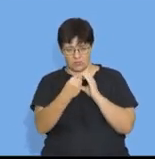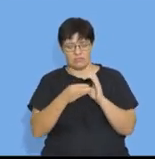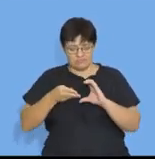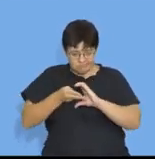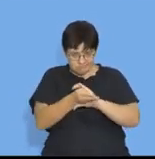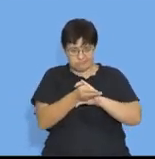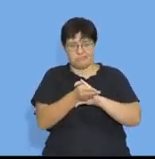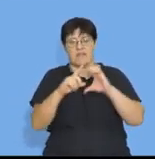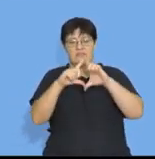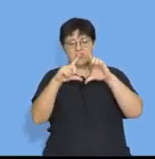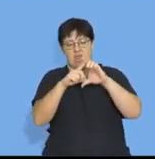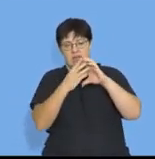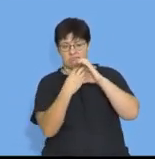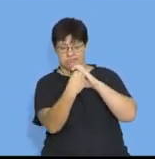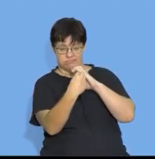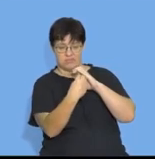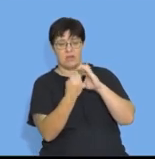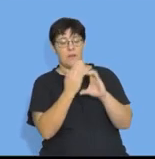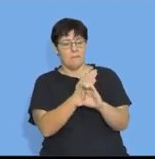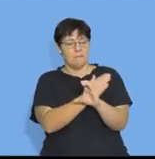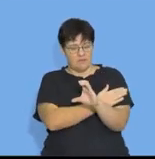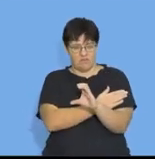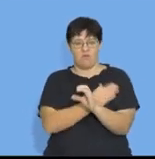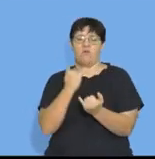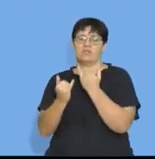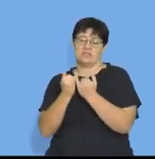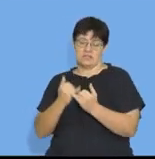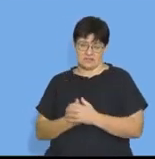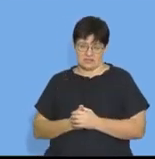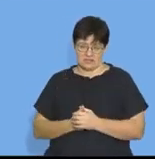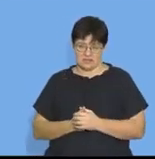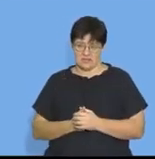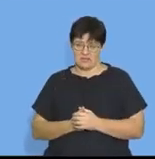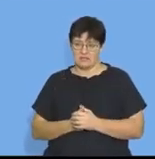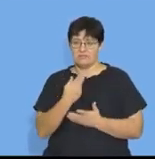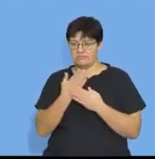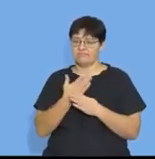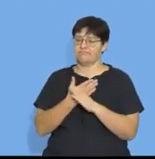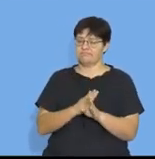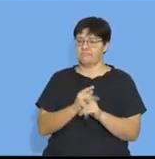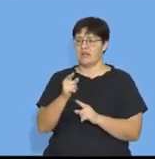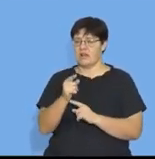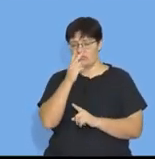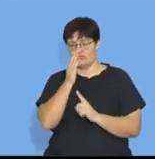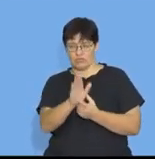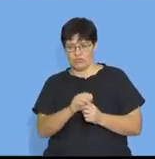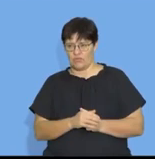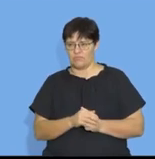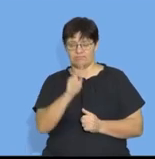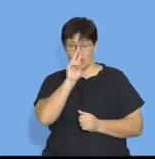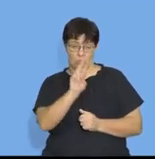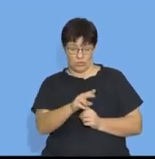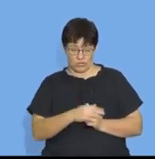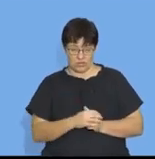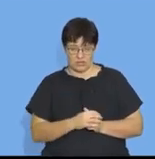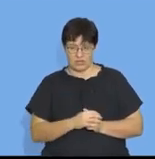is a pouch that is inserted into the vagina before copulation, and this prevents, so this is an image of